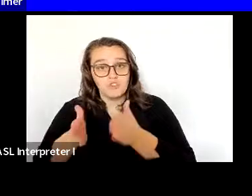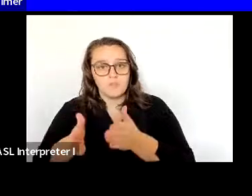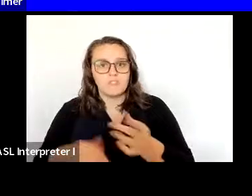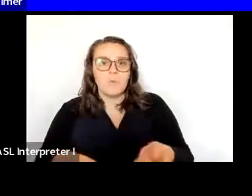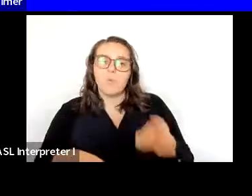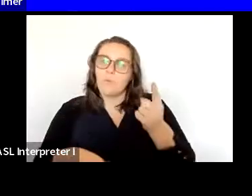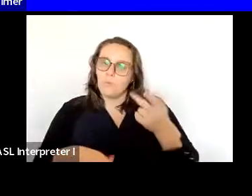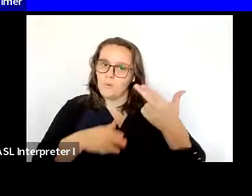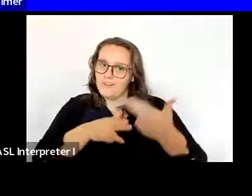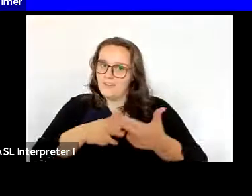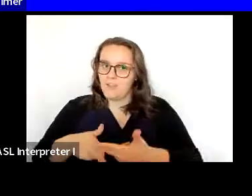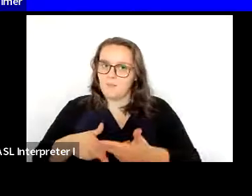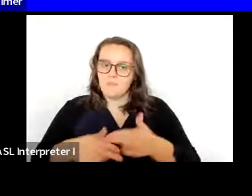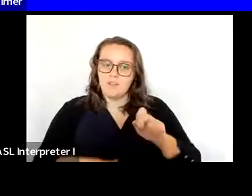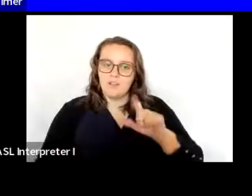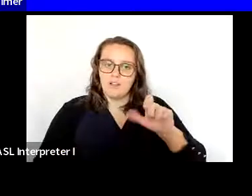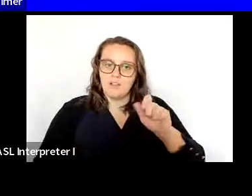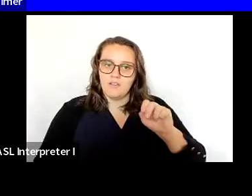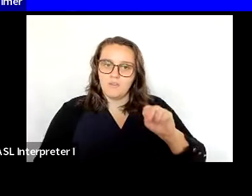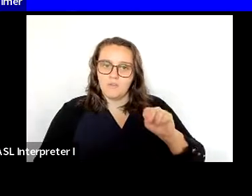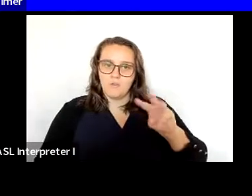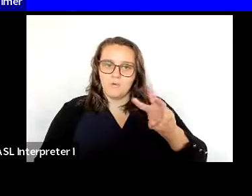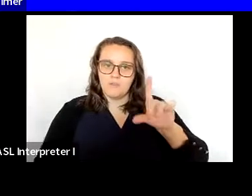Ellen Wilson Place